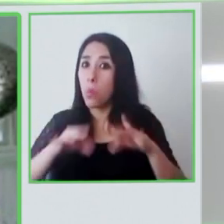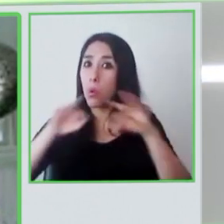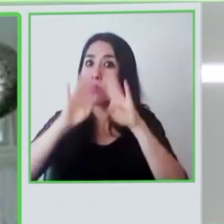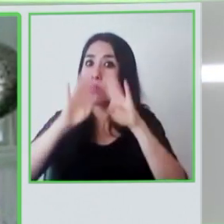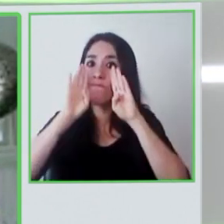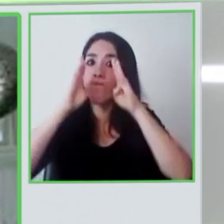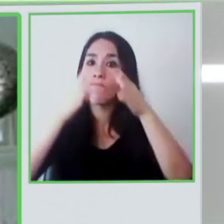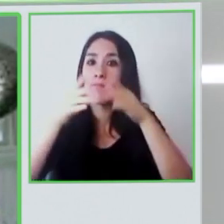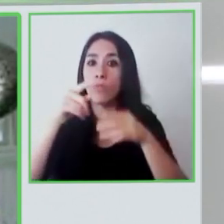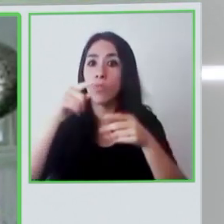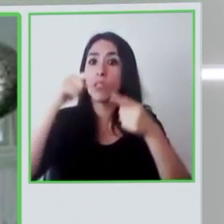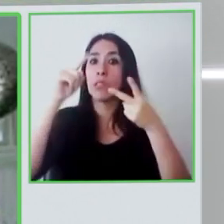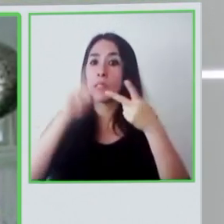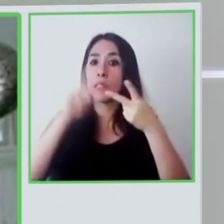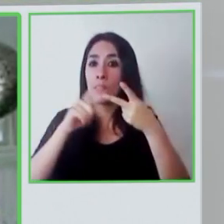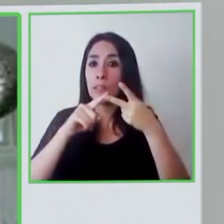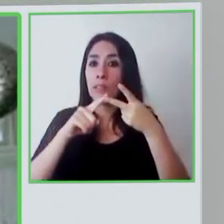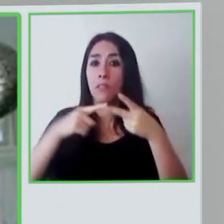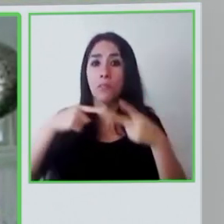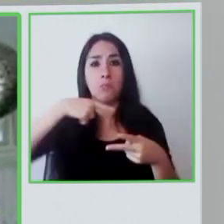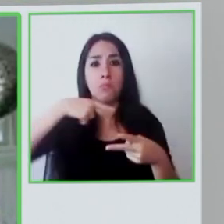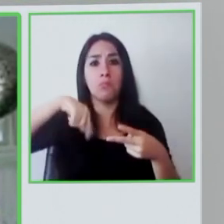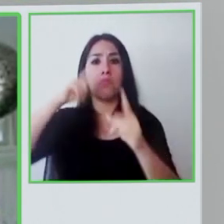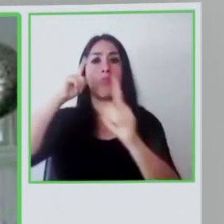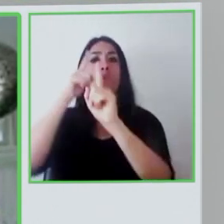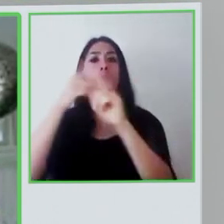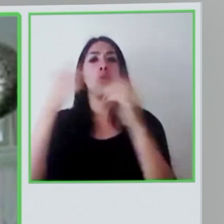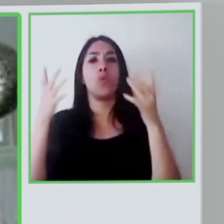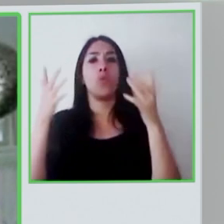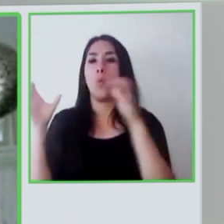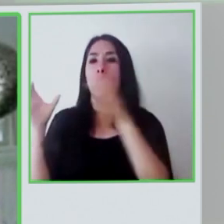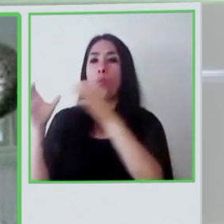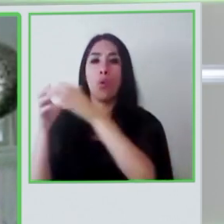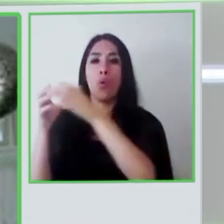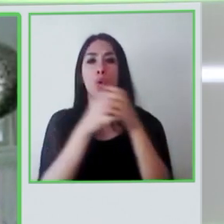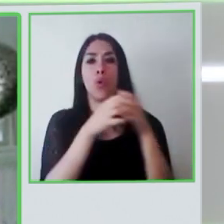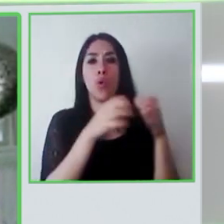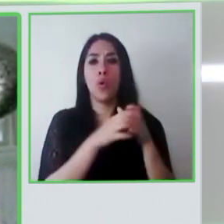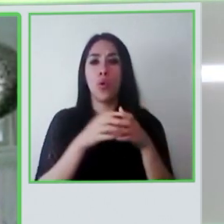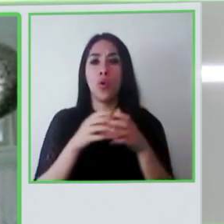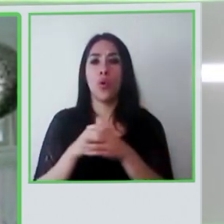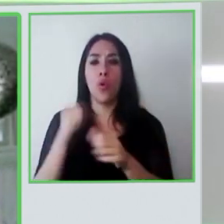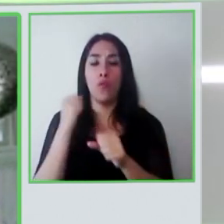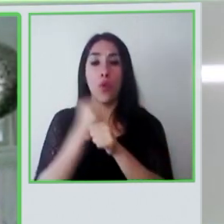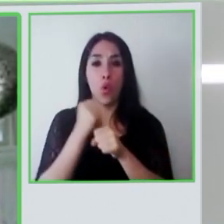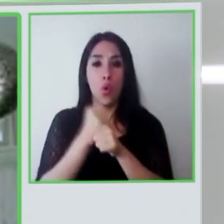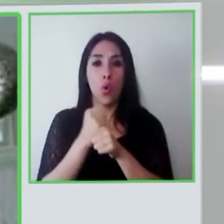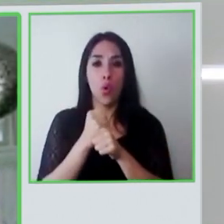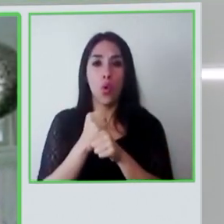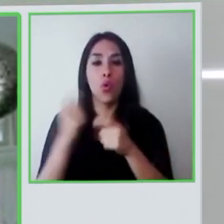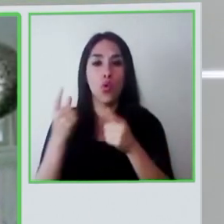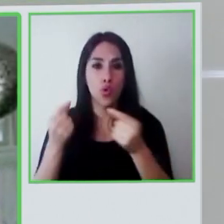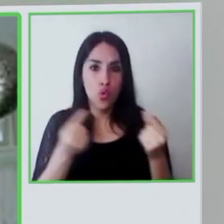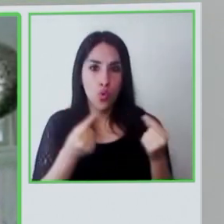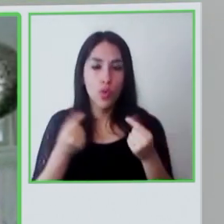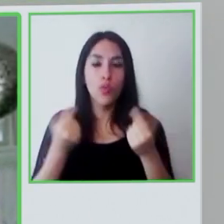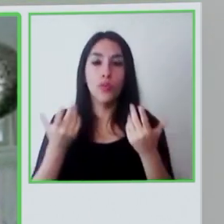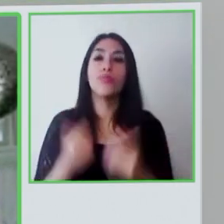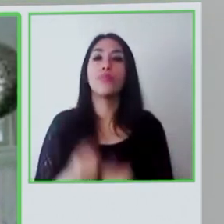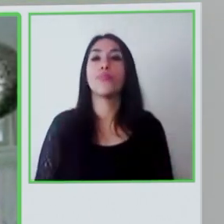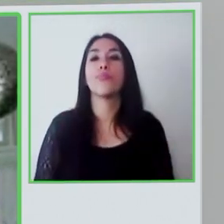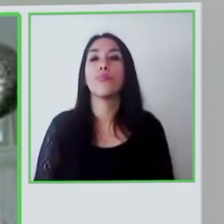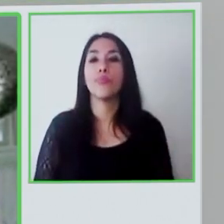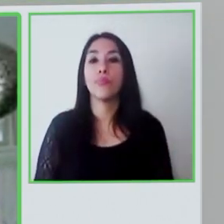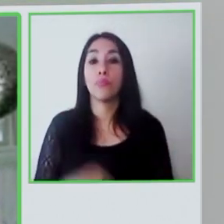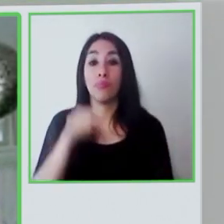want to create employment groups that can accelerate change.